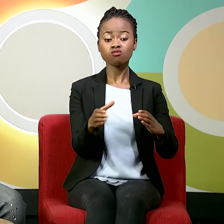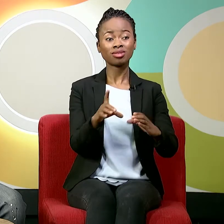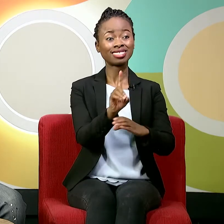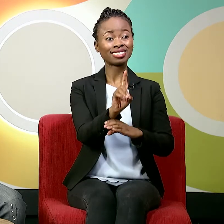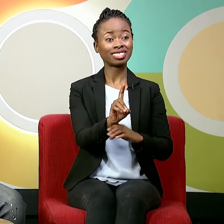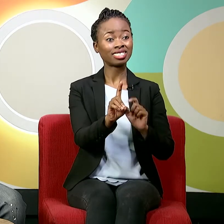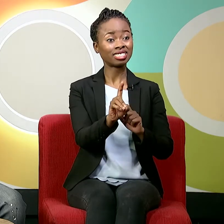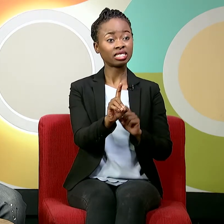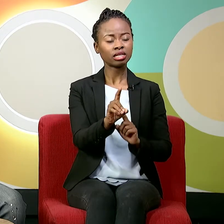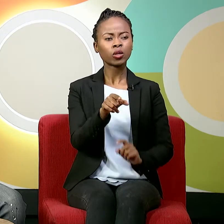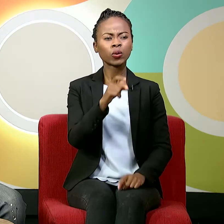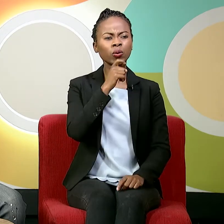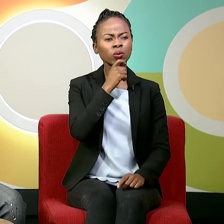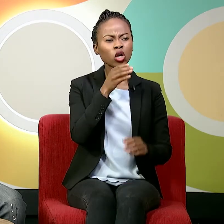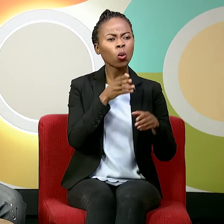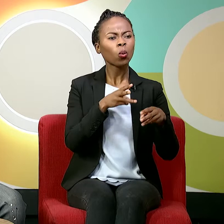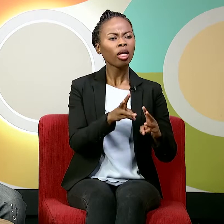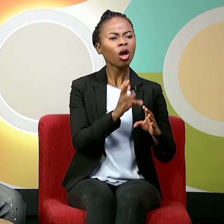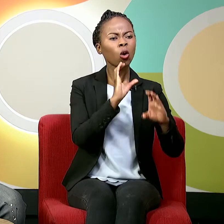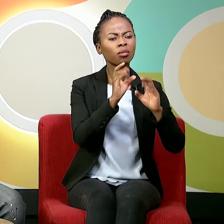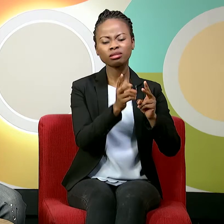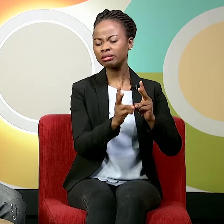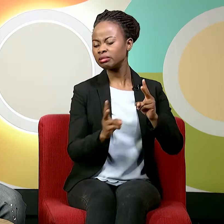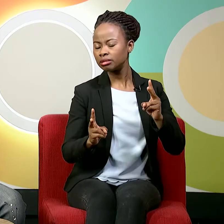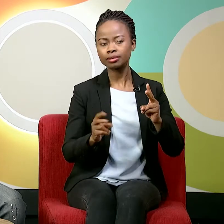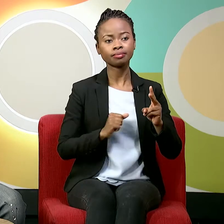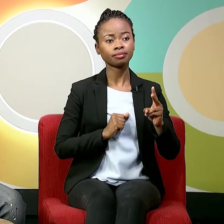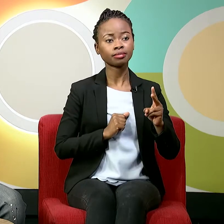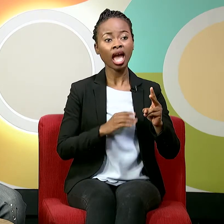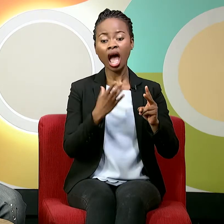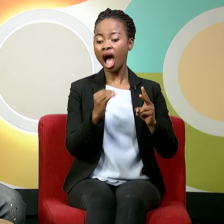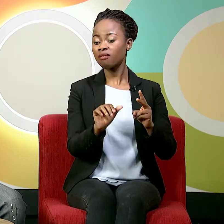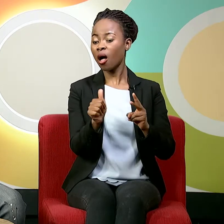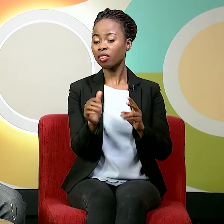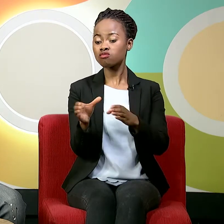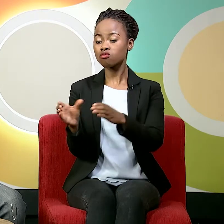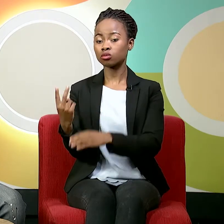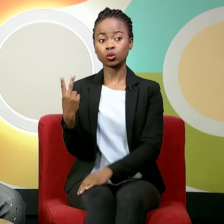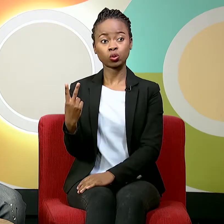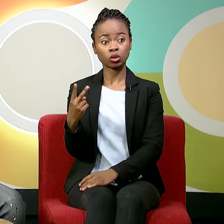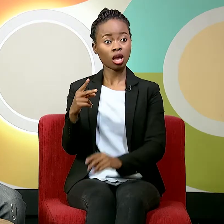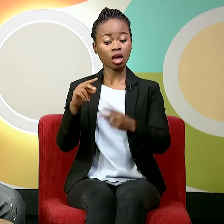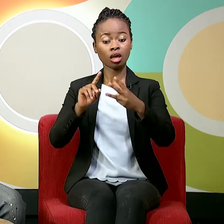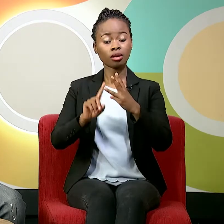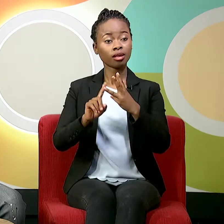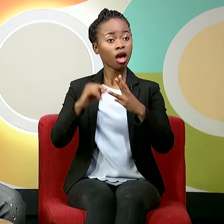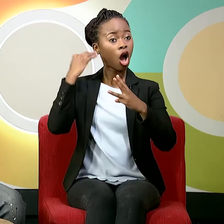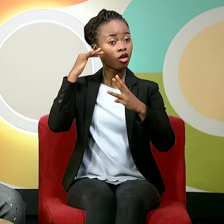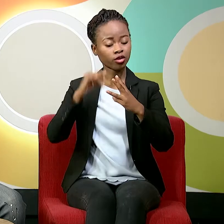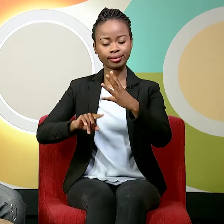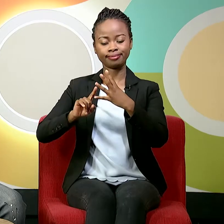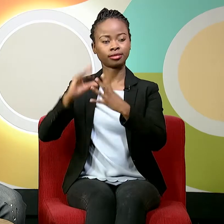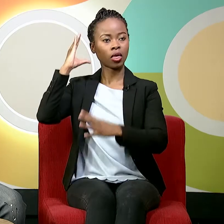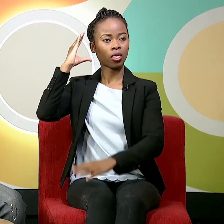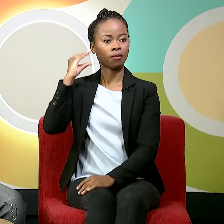d community uses various means to communicate. The last 2 groups are our hard of hearing group and the hearing impaired